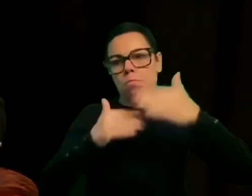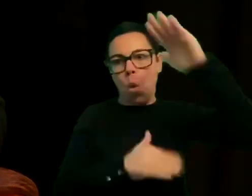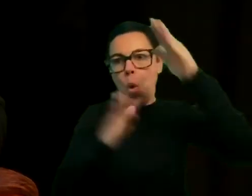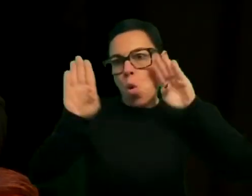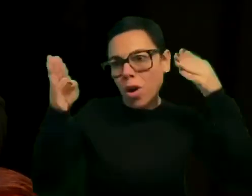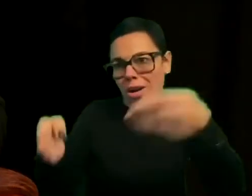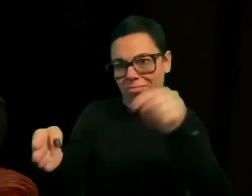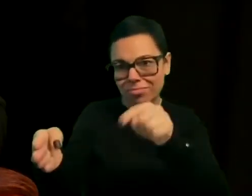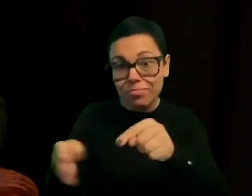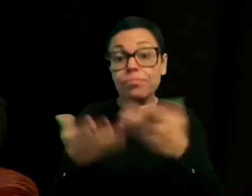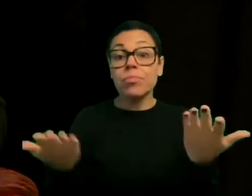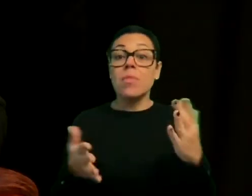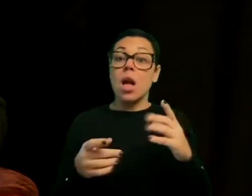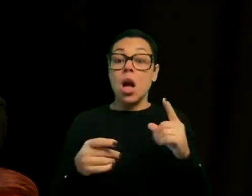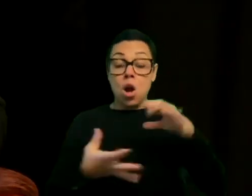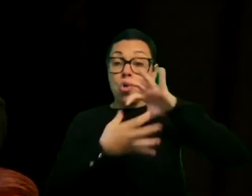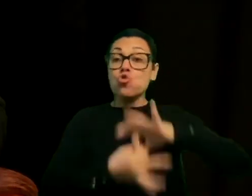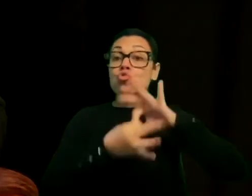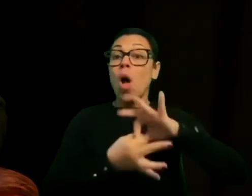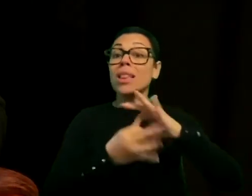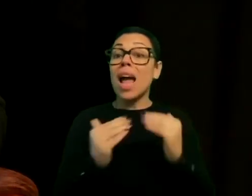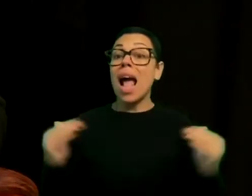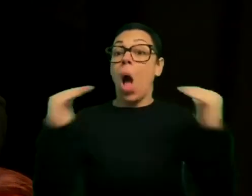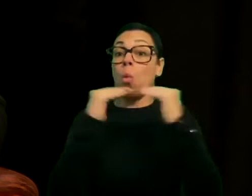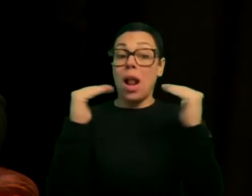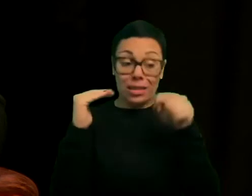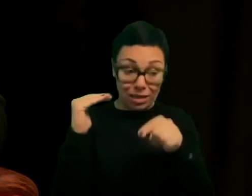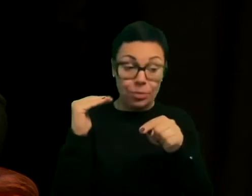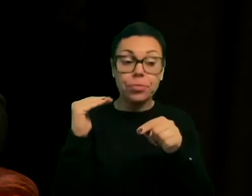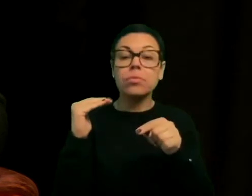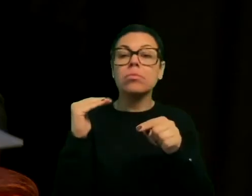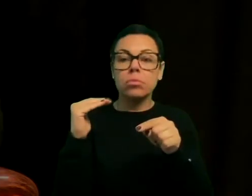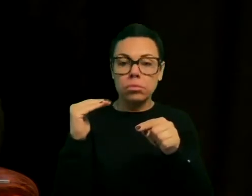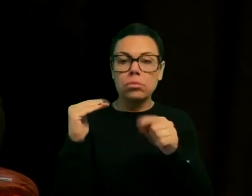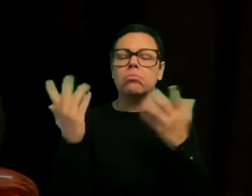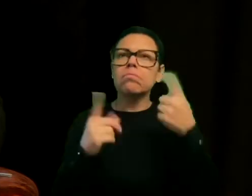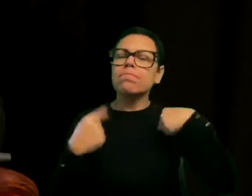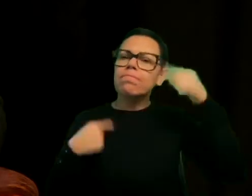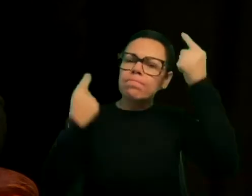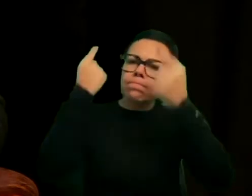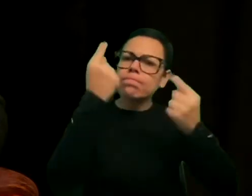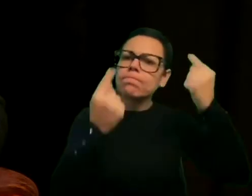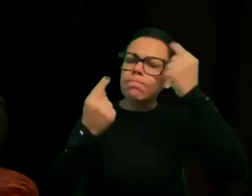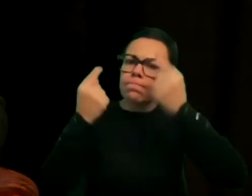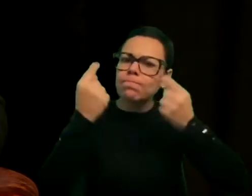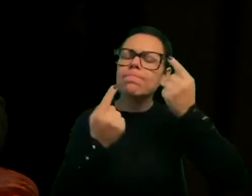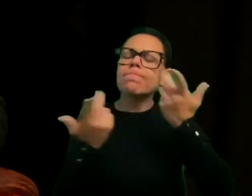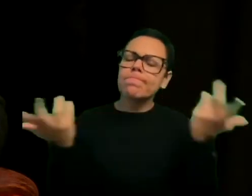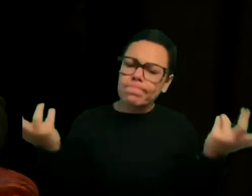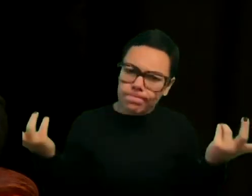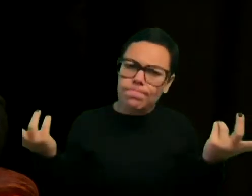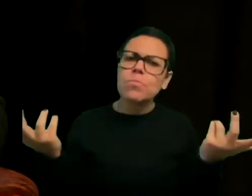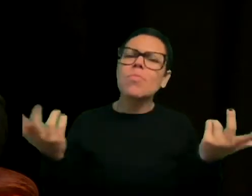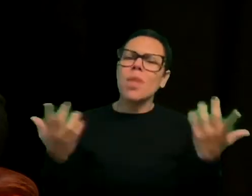topics. So we really thought about, okay, we need to convince policymakers that by